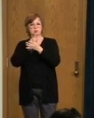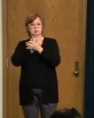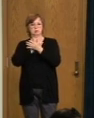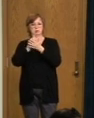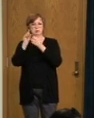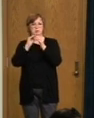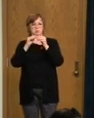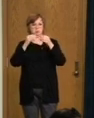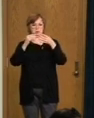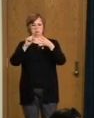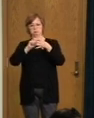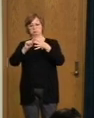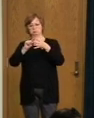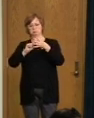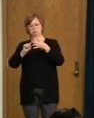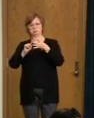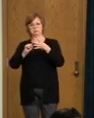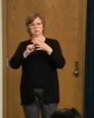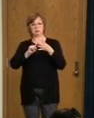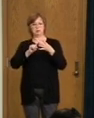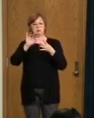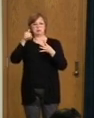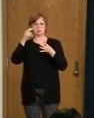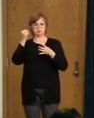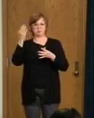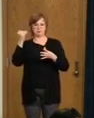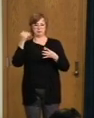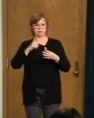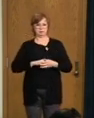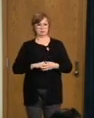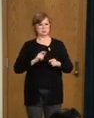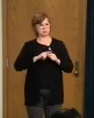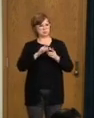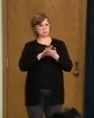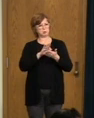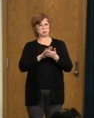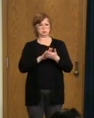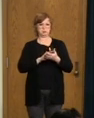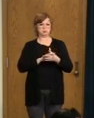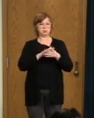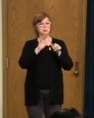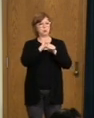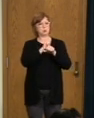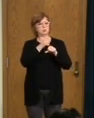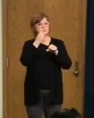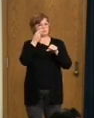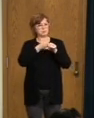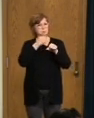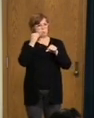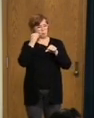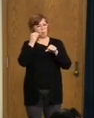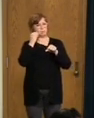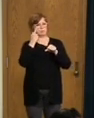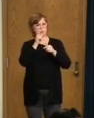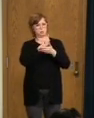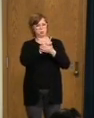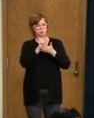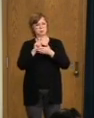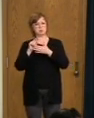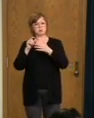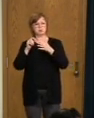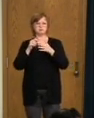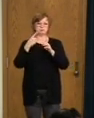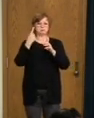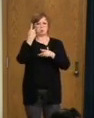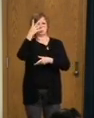at least until January 15th. I would, I'll make maybe somewhat of a comment on that. Dr. Shahab, you may have a follow-up